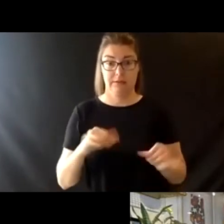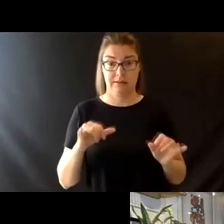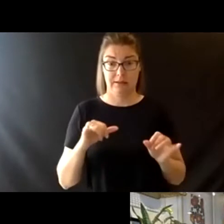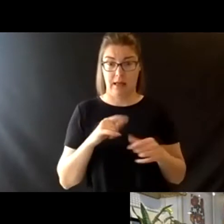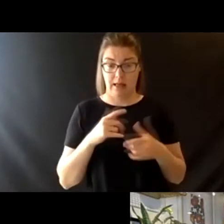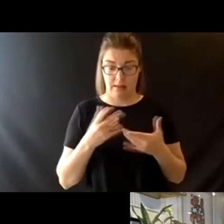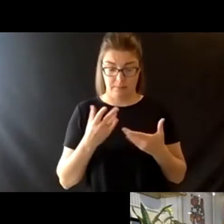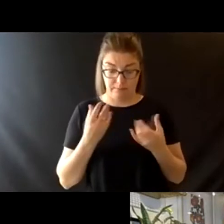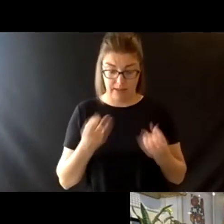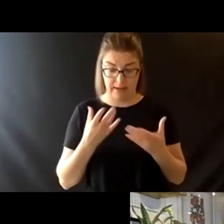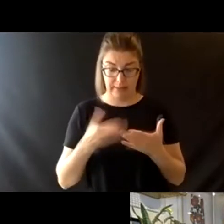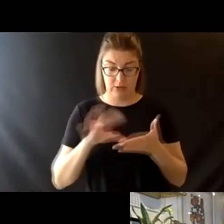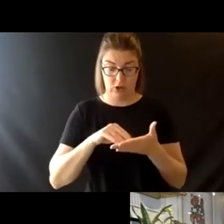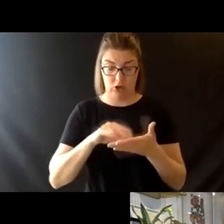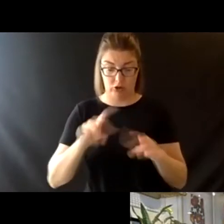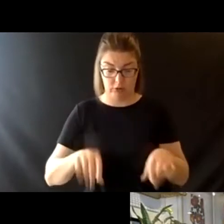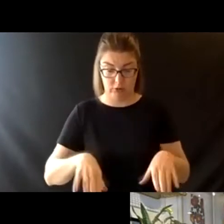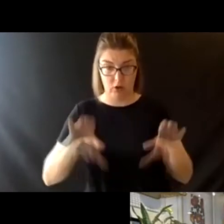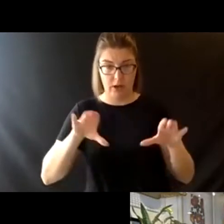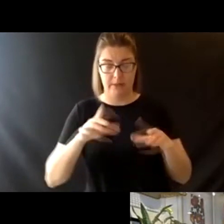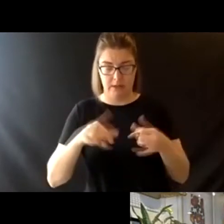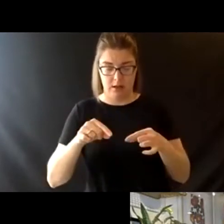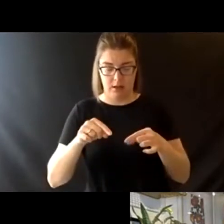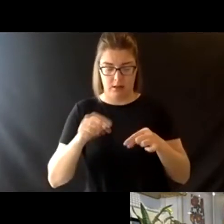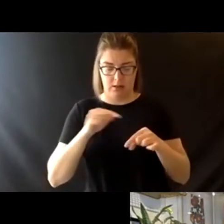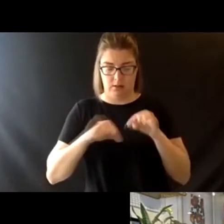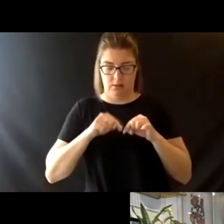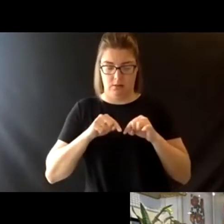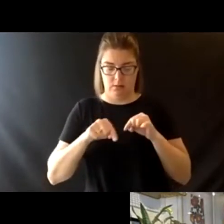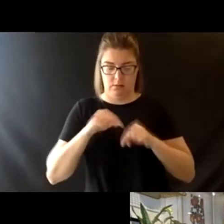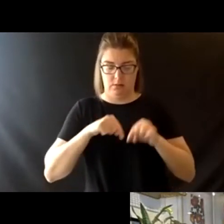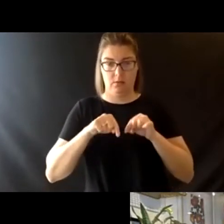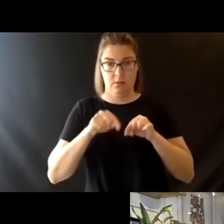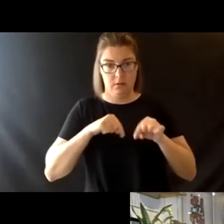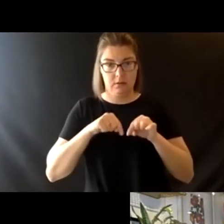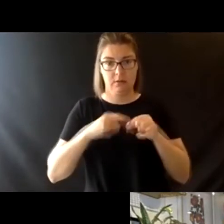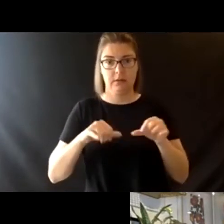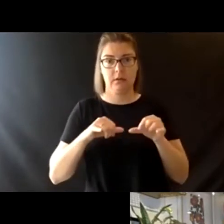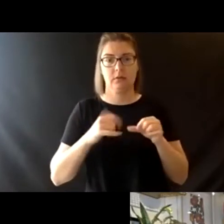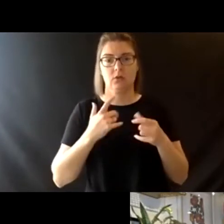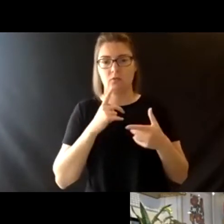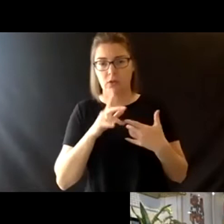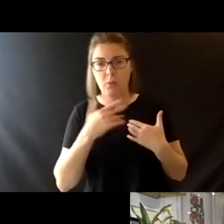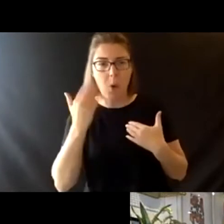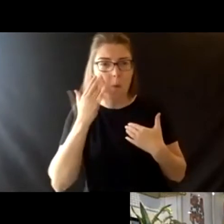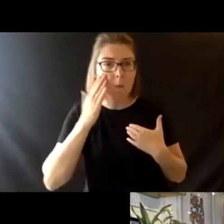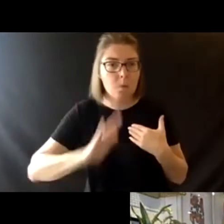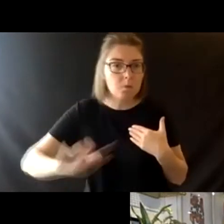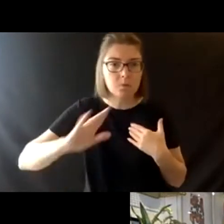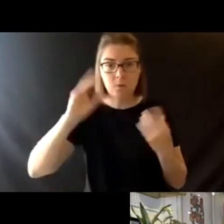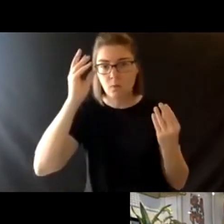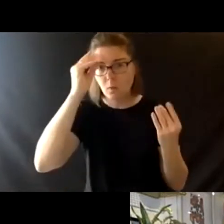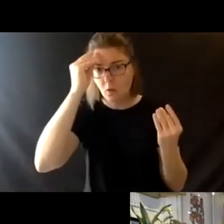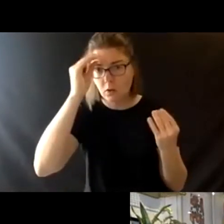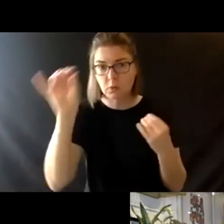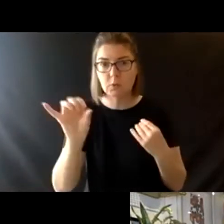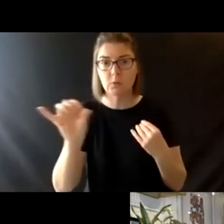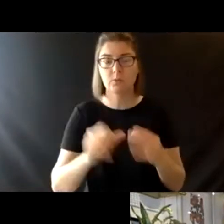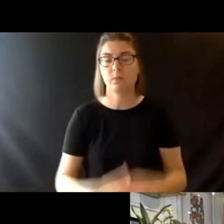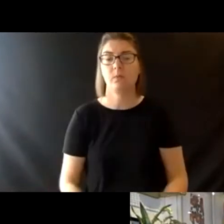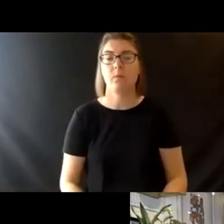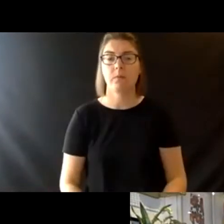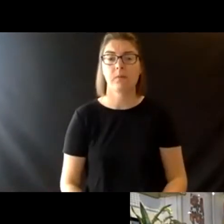a lot of things myself. And so, yeah, really looking forward to hearing what other folks on the panel have to say about this.